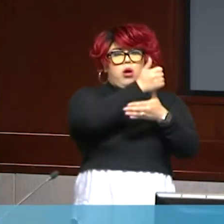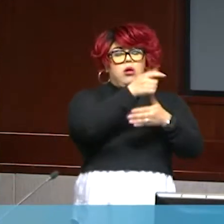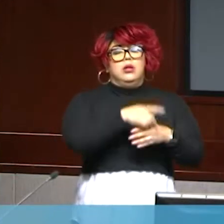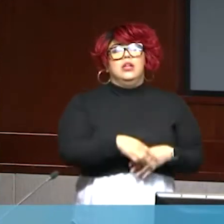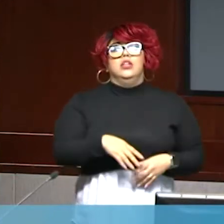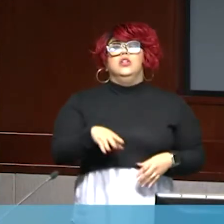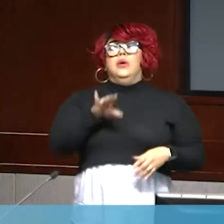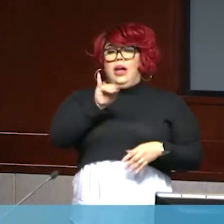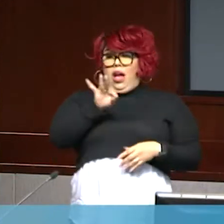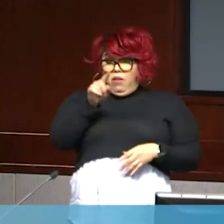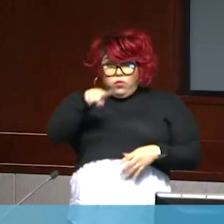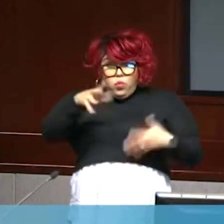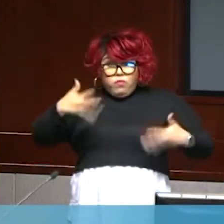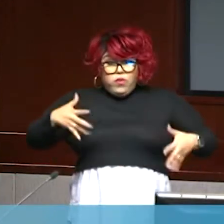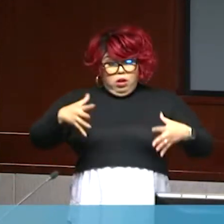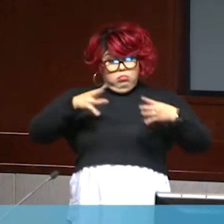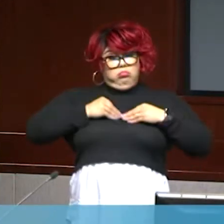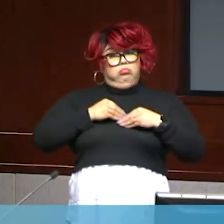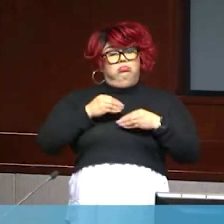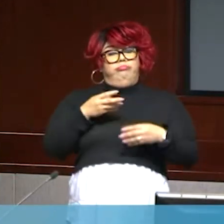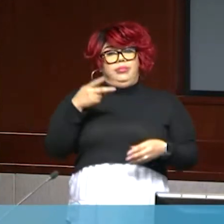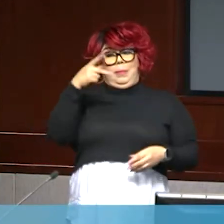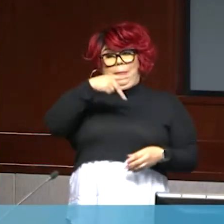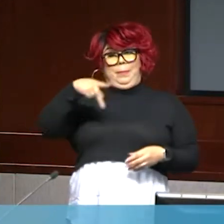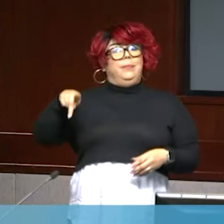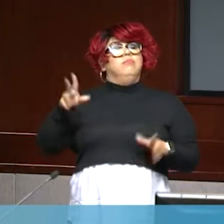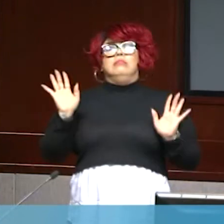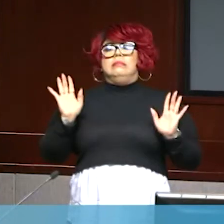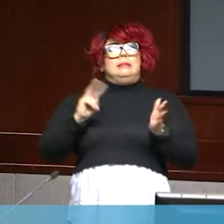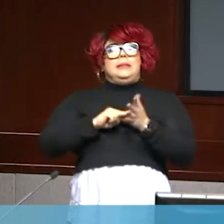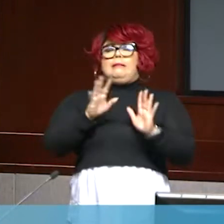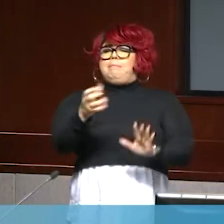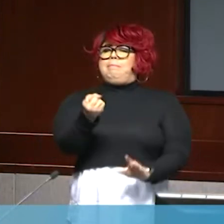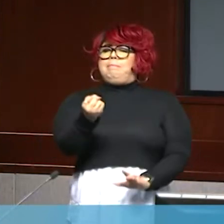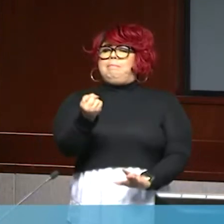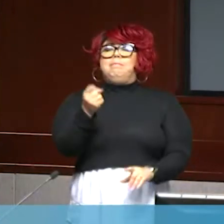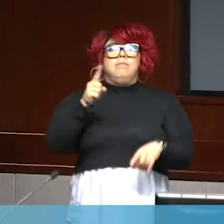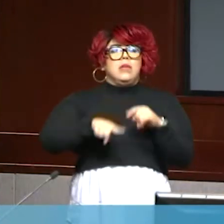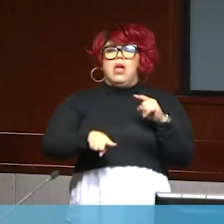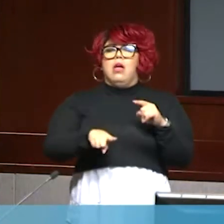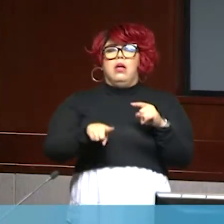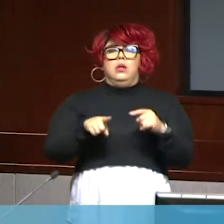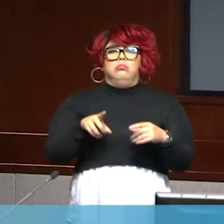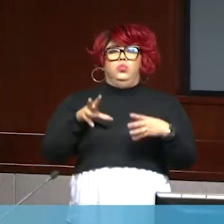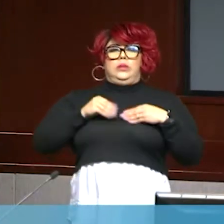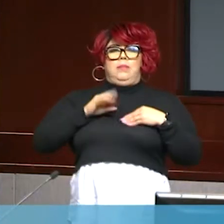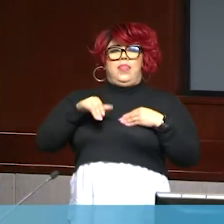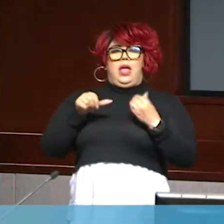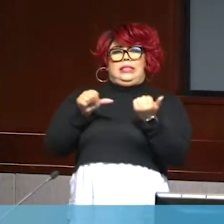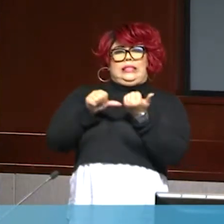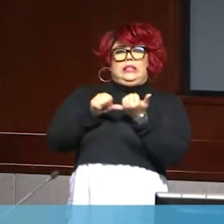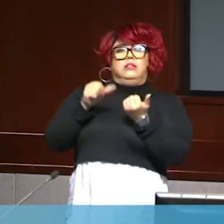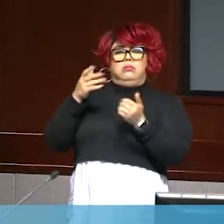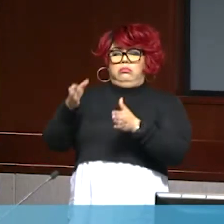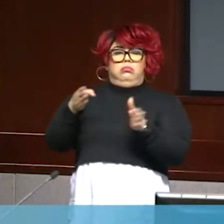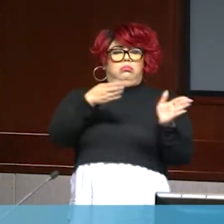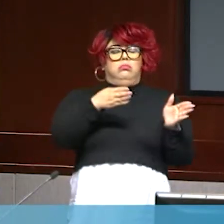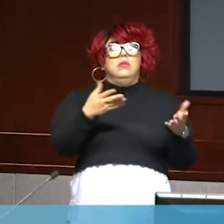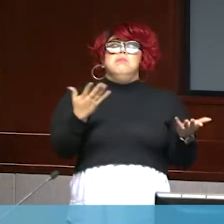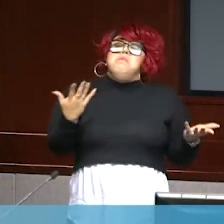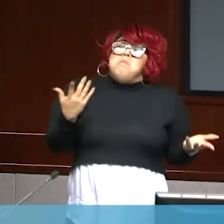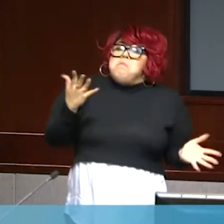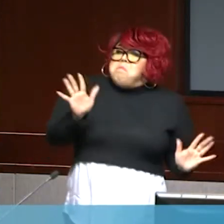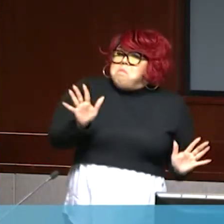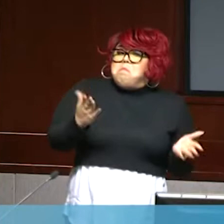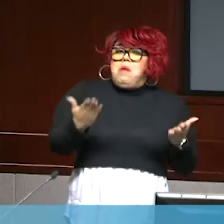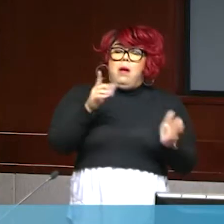that would not qualify you yet to receive this assistance, but there may be a time